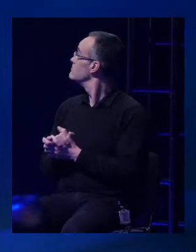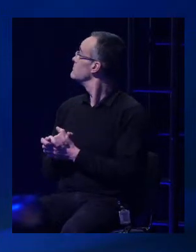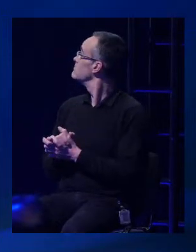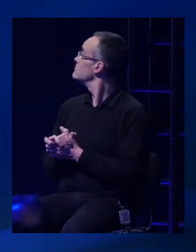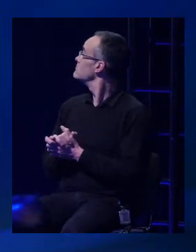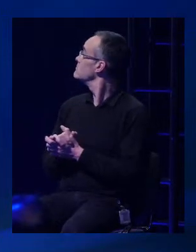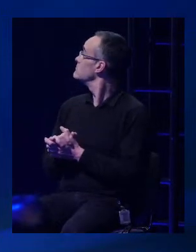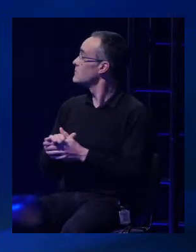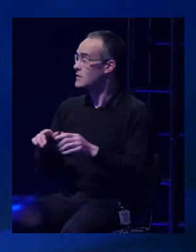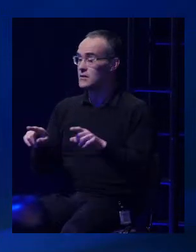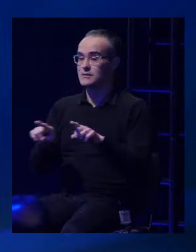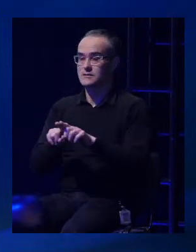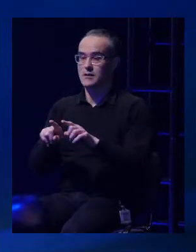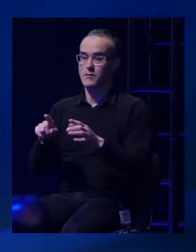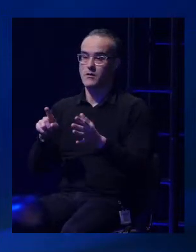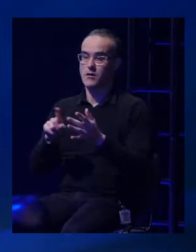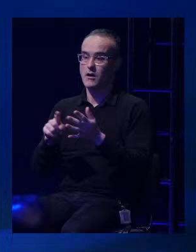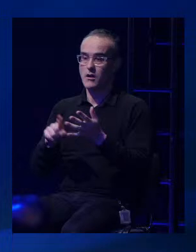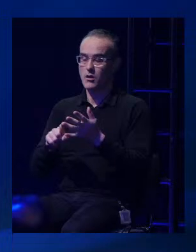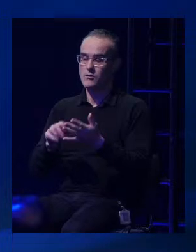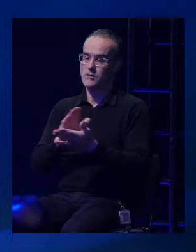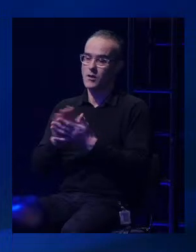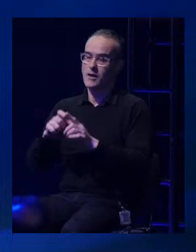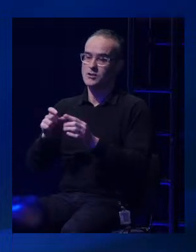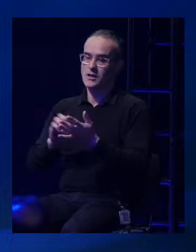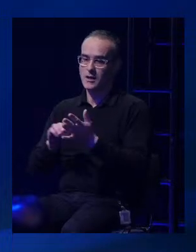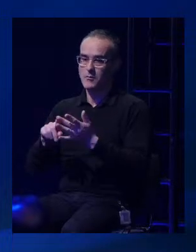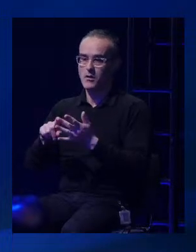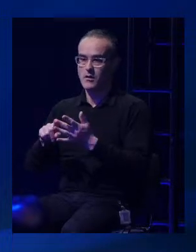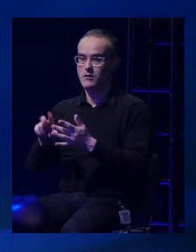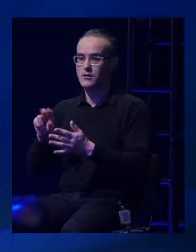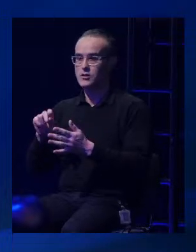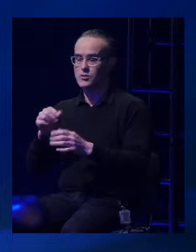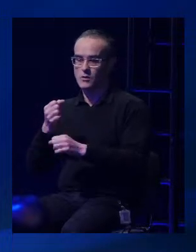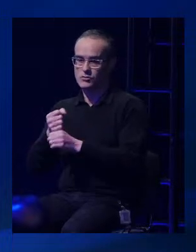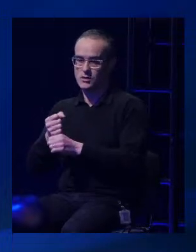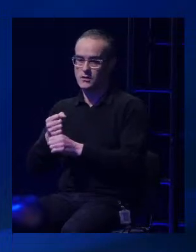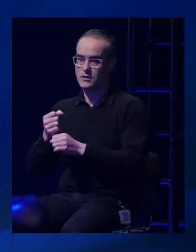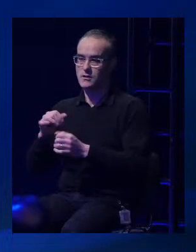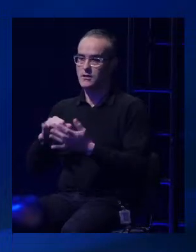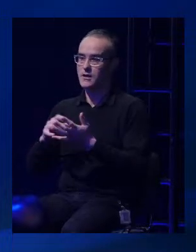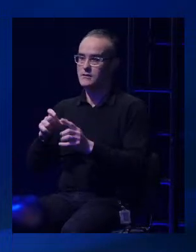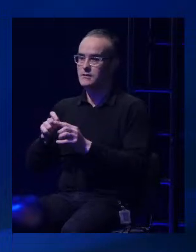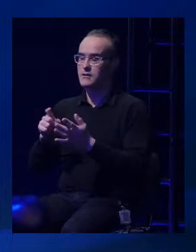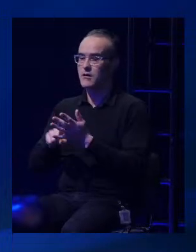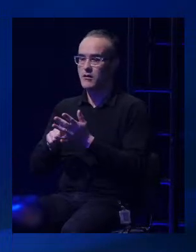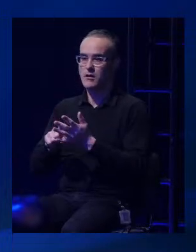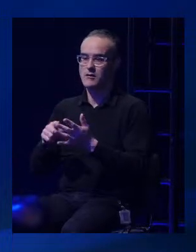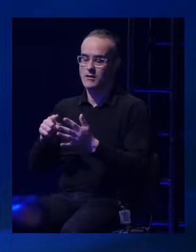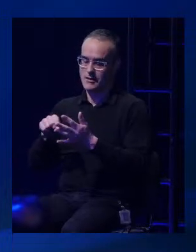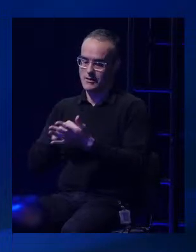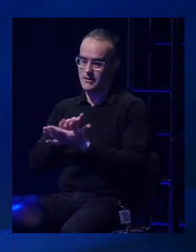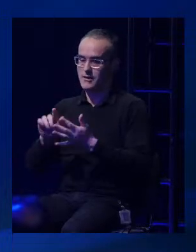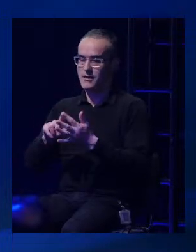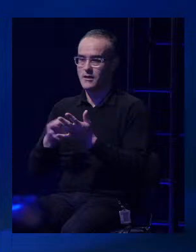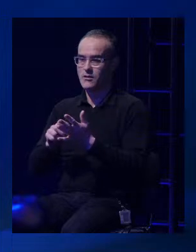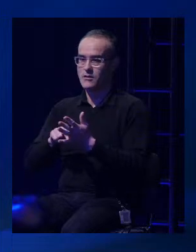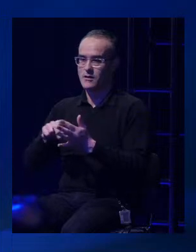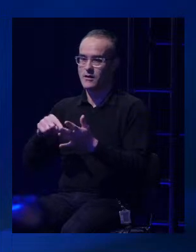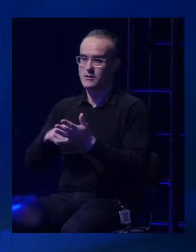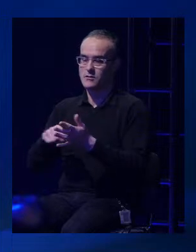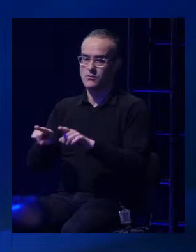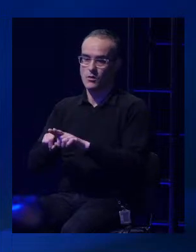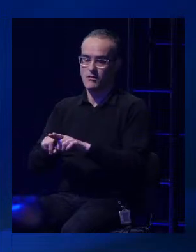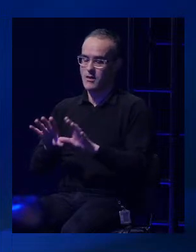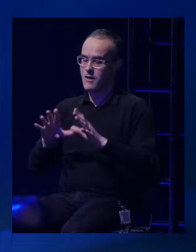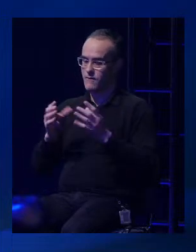The same I/O on the back plane, so HDMI, 12G SDI, and then Ethernet, which is for the control. So the whole device is controlled via the